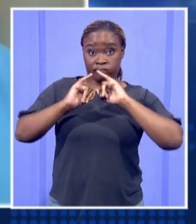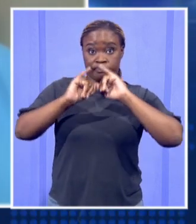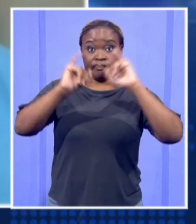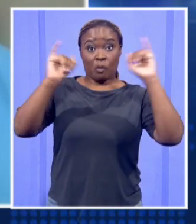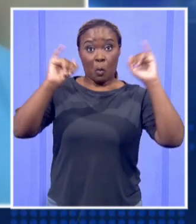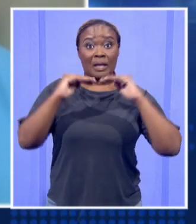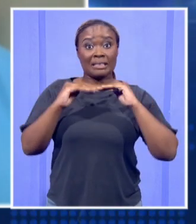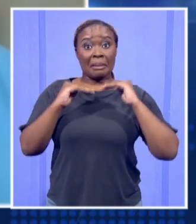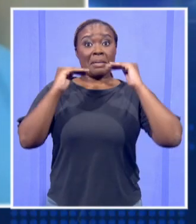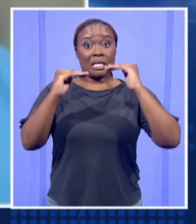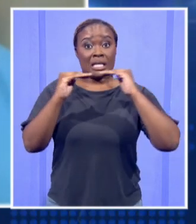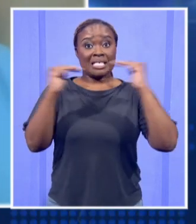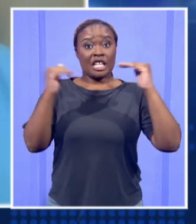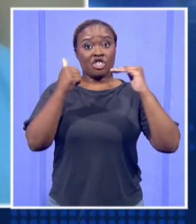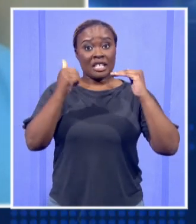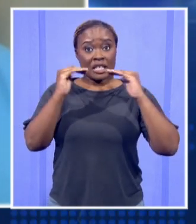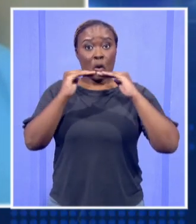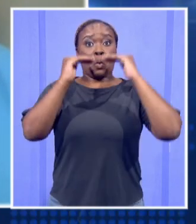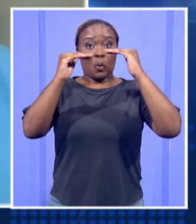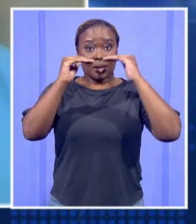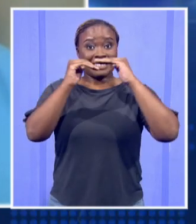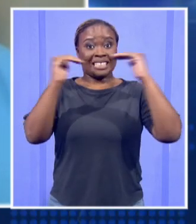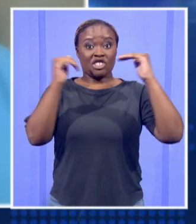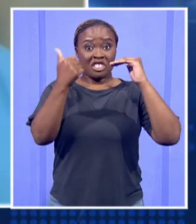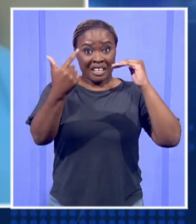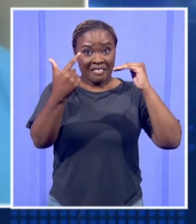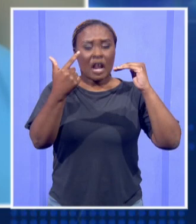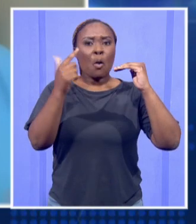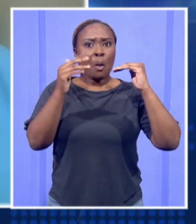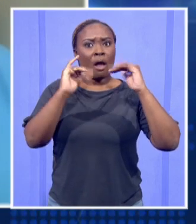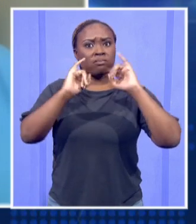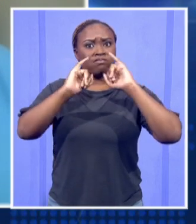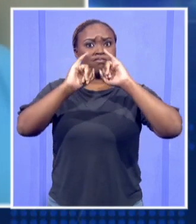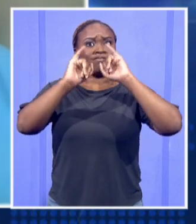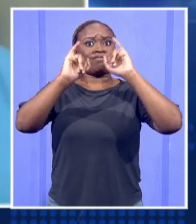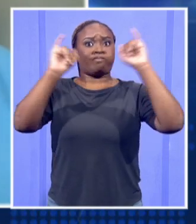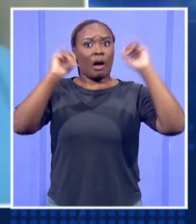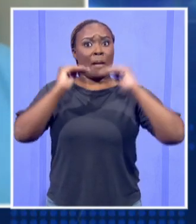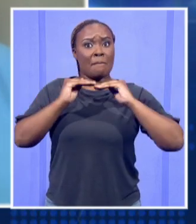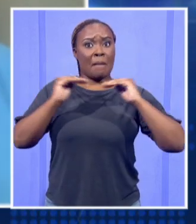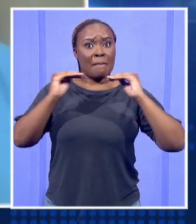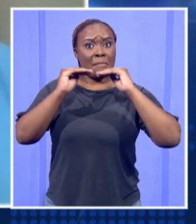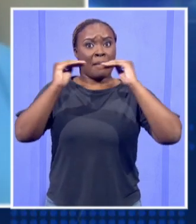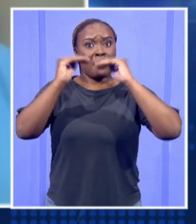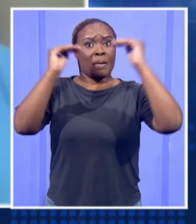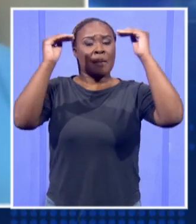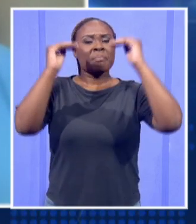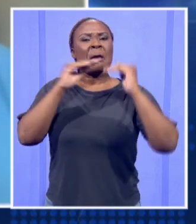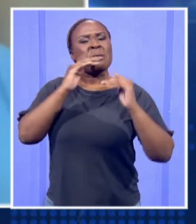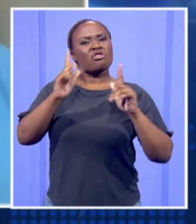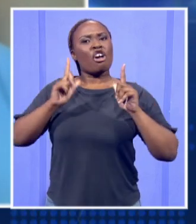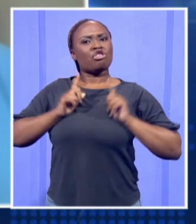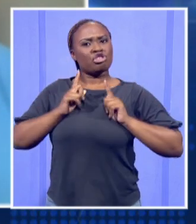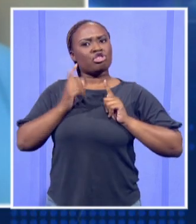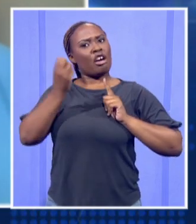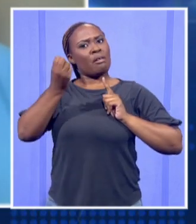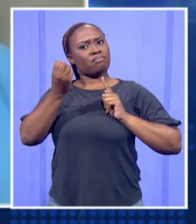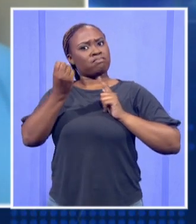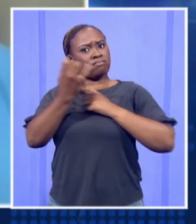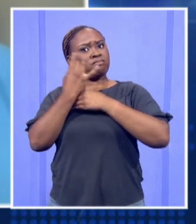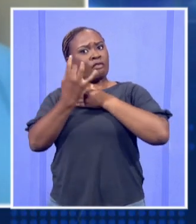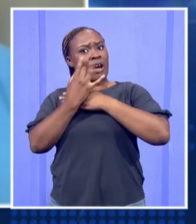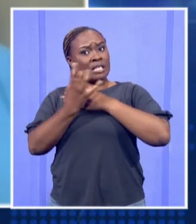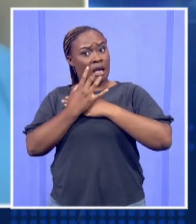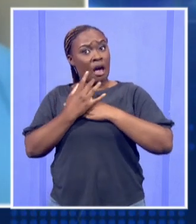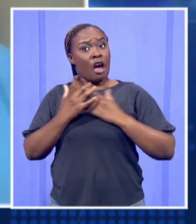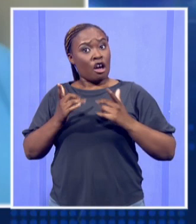let's be straight with the viewer and give us an opportunity to prepare for the very worst. Are we going to